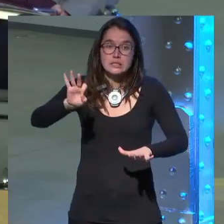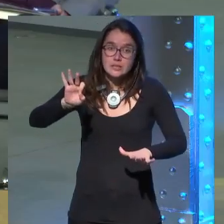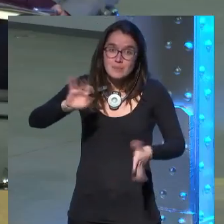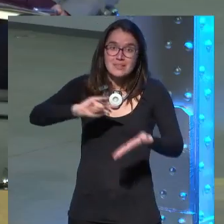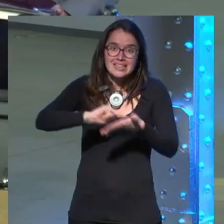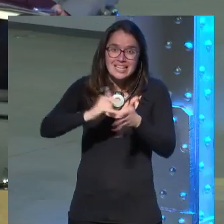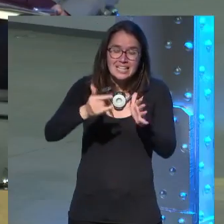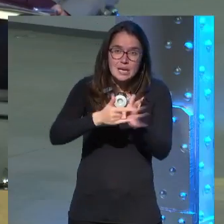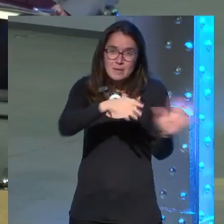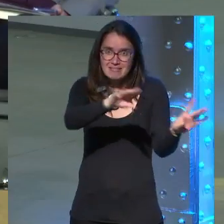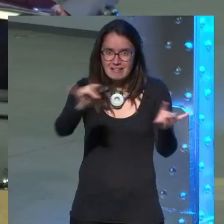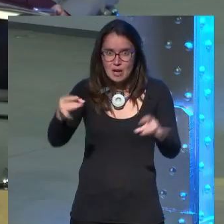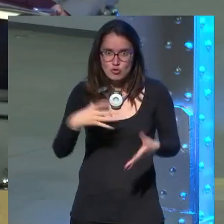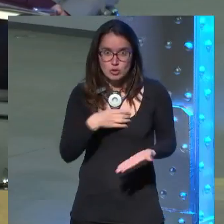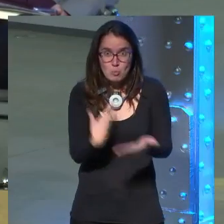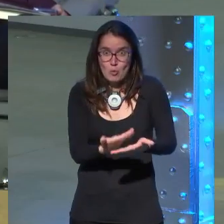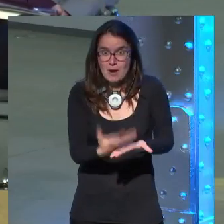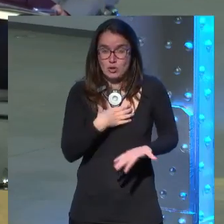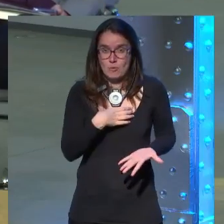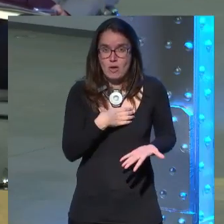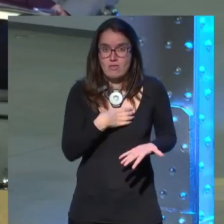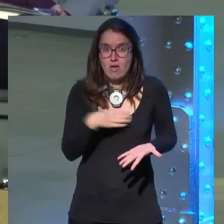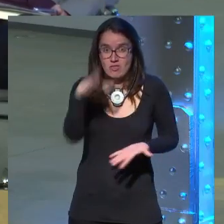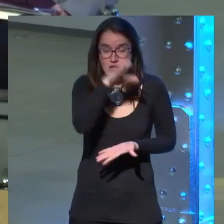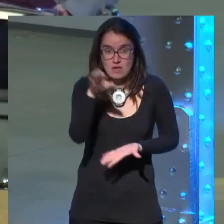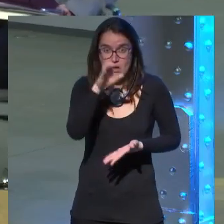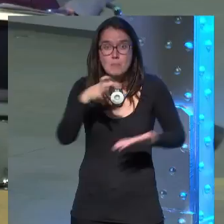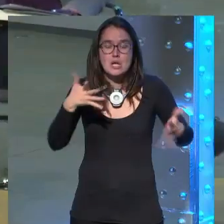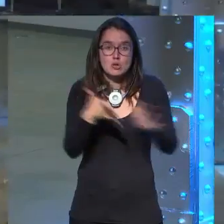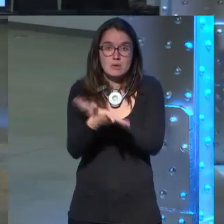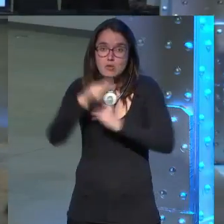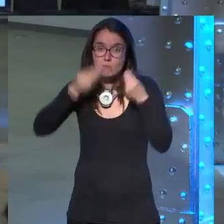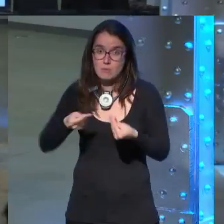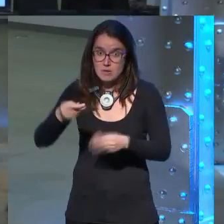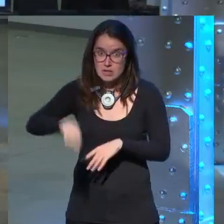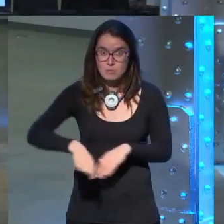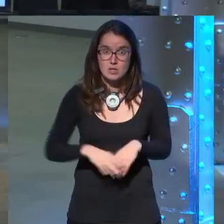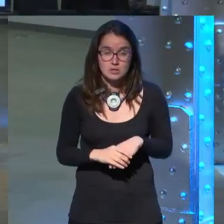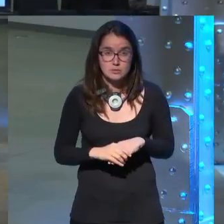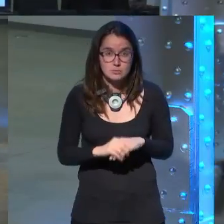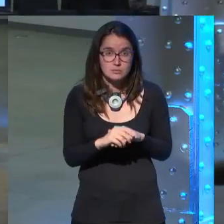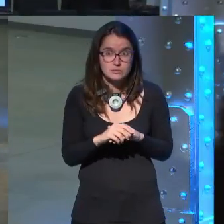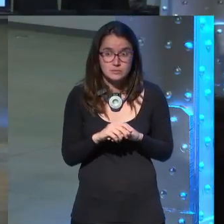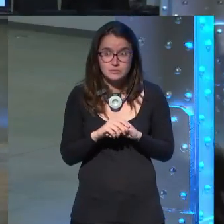and scientific, is still a good explanation, better explanation. Pregunta allí.